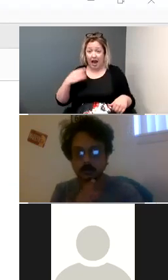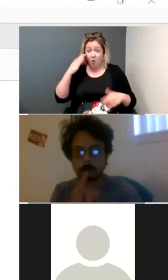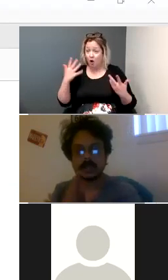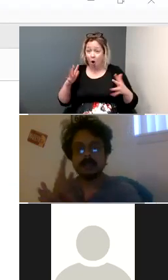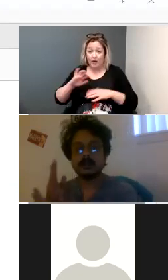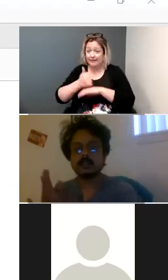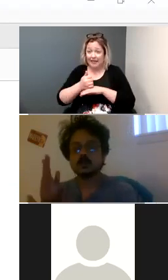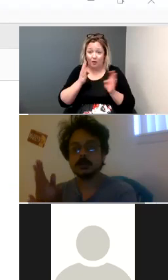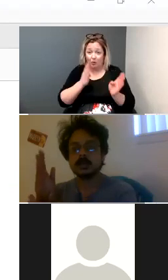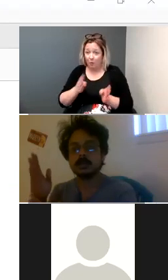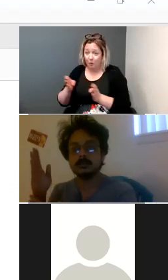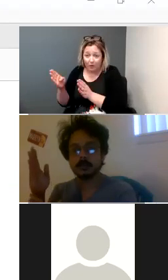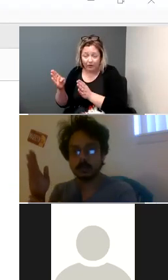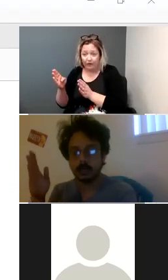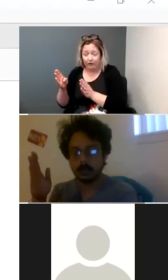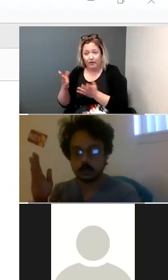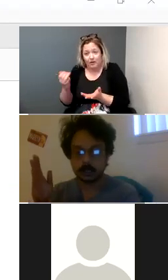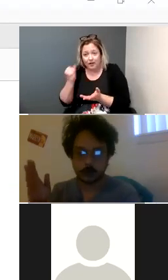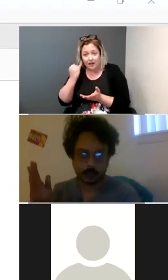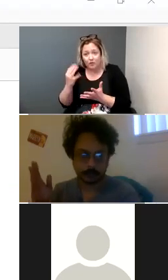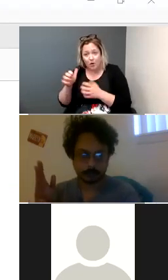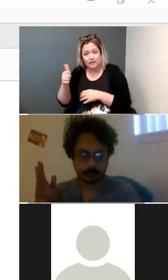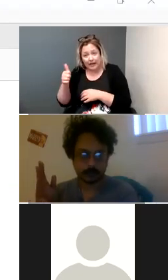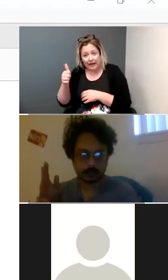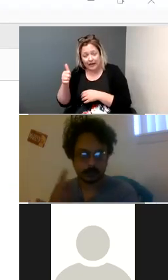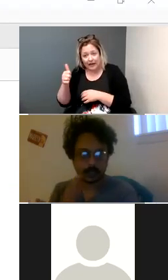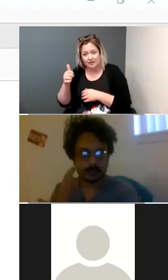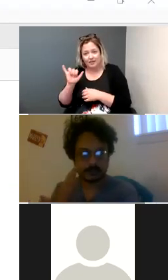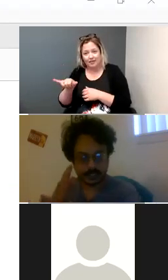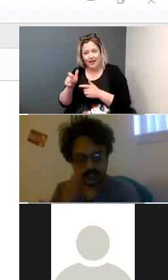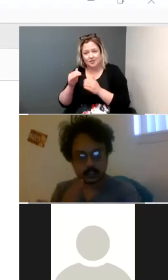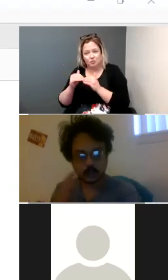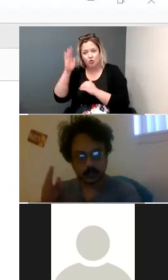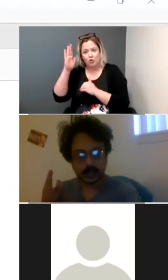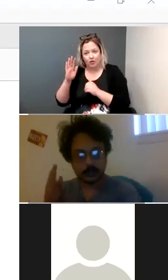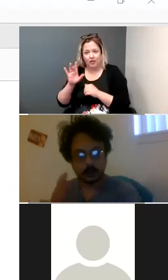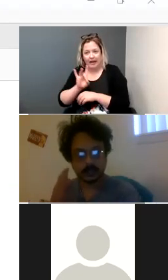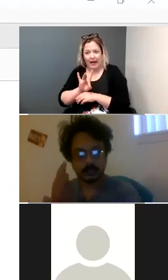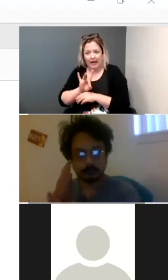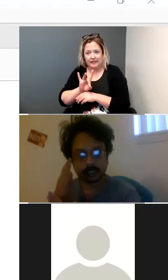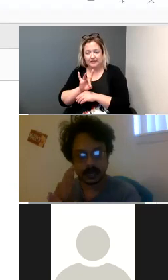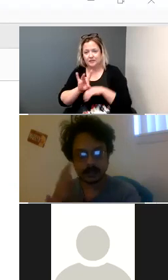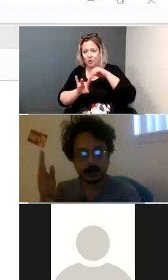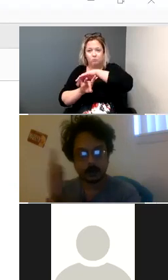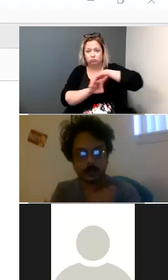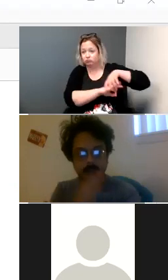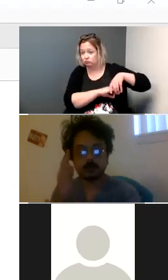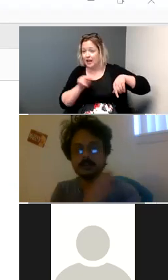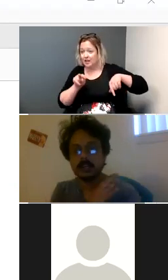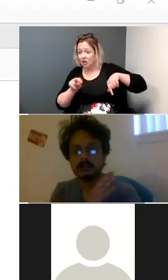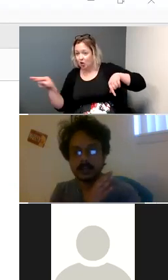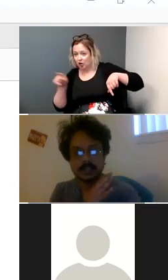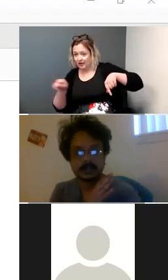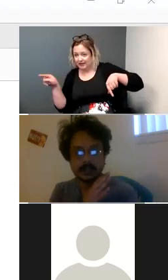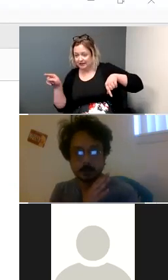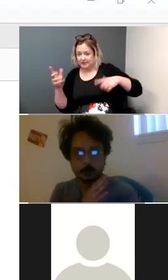work, my array needs to be in sorted order. And since it's sorted, I know that 10 cannot be